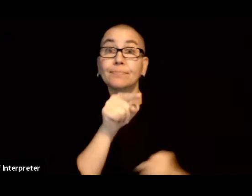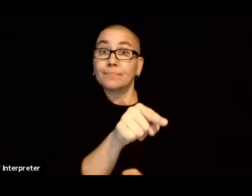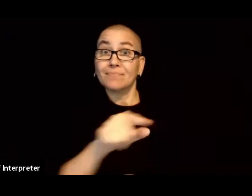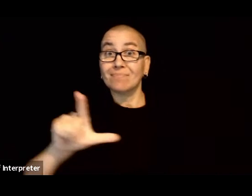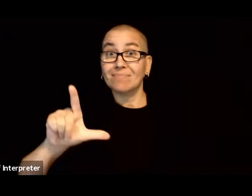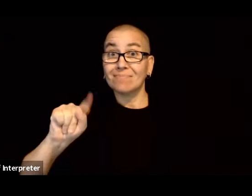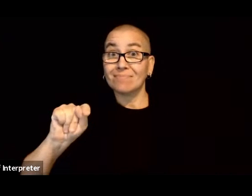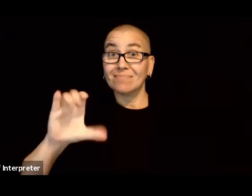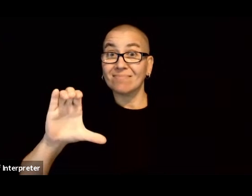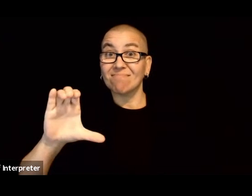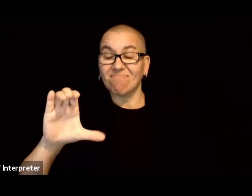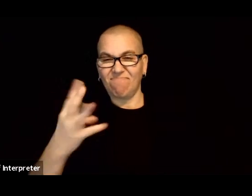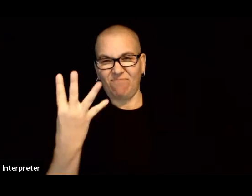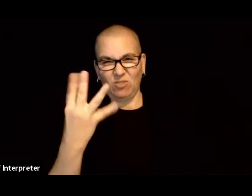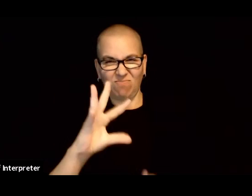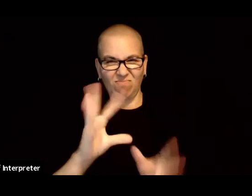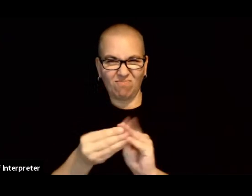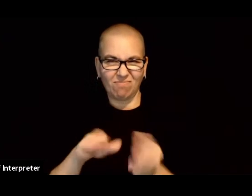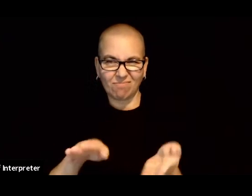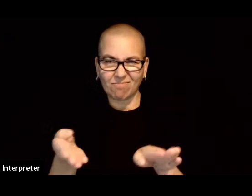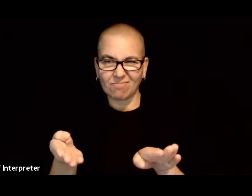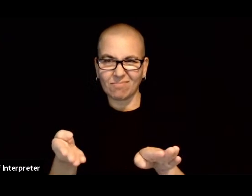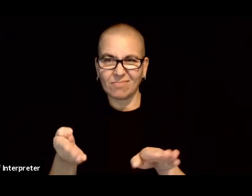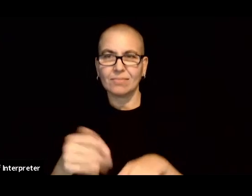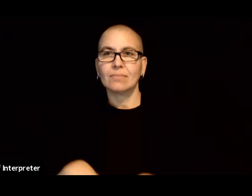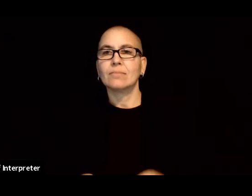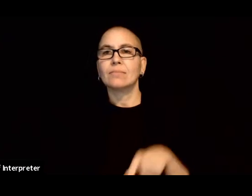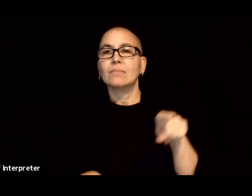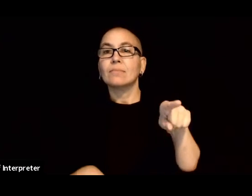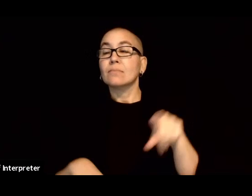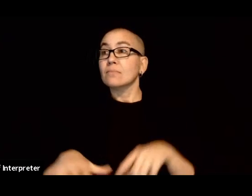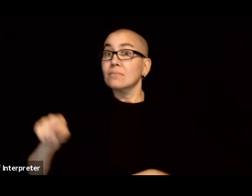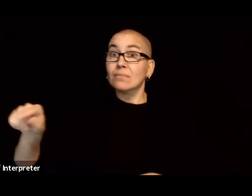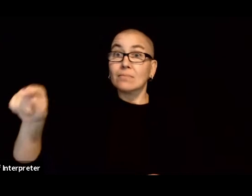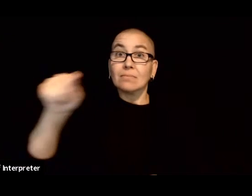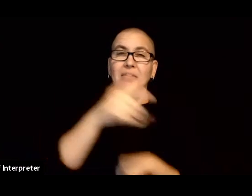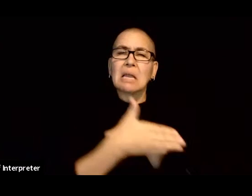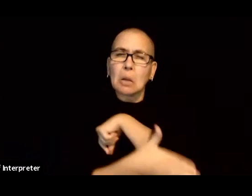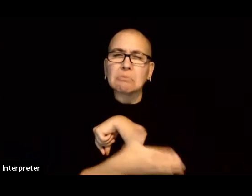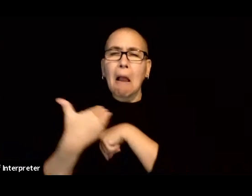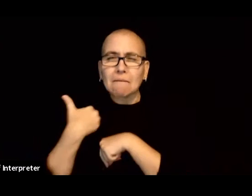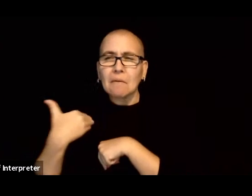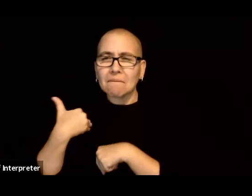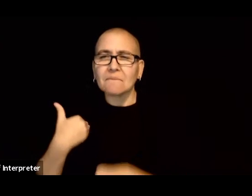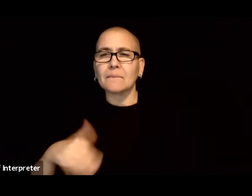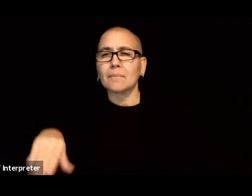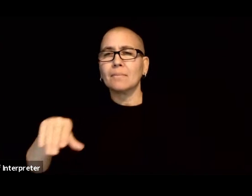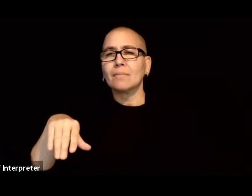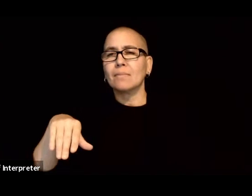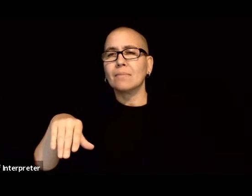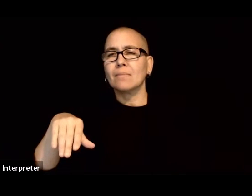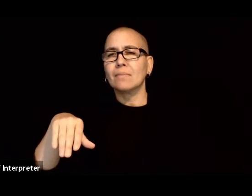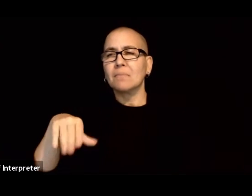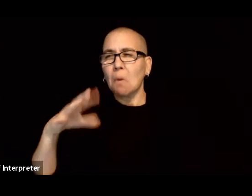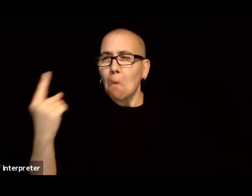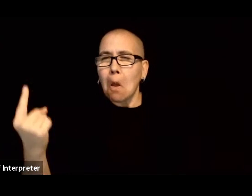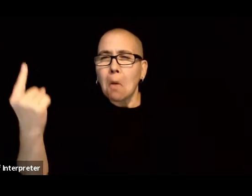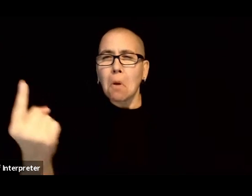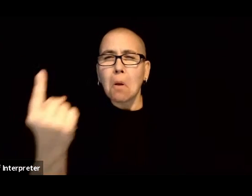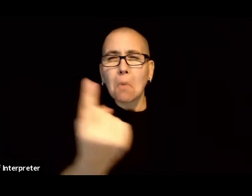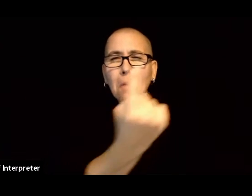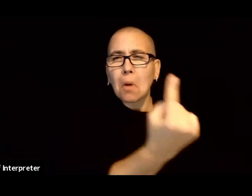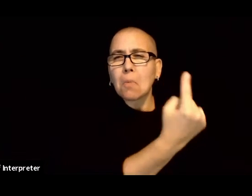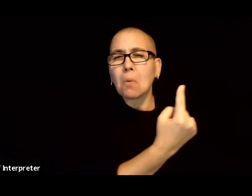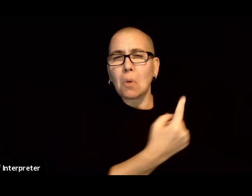counties. This total includes 1 person in their 90s, 2 in their 80s, and 2 in their 60s. There have been a total now